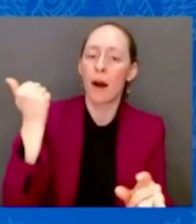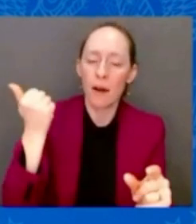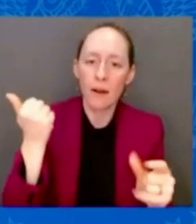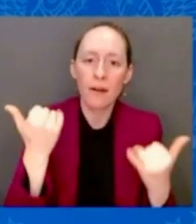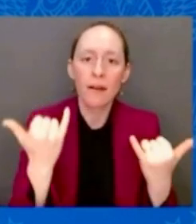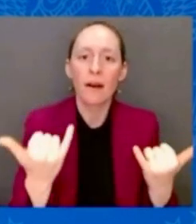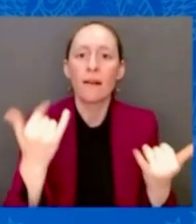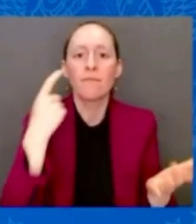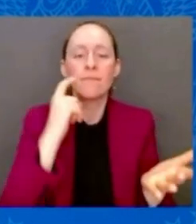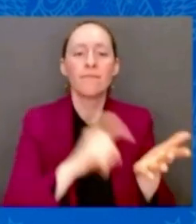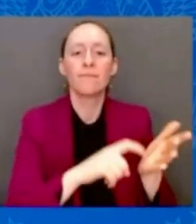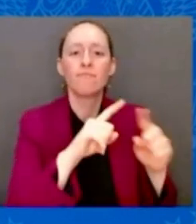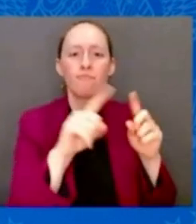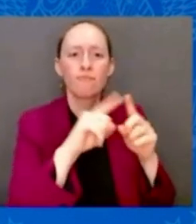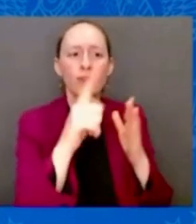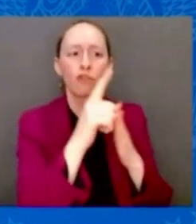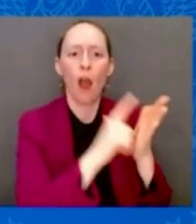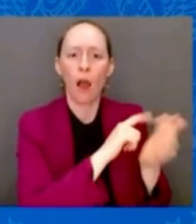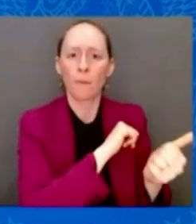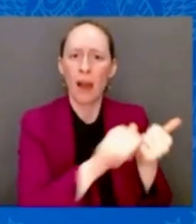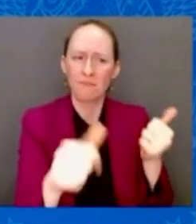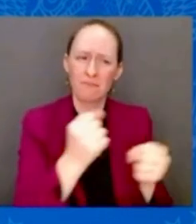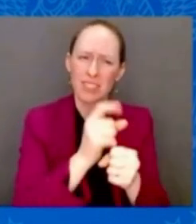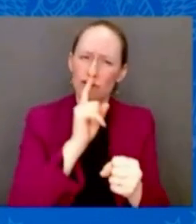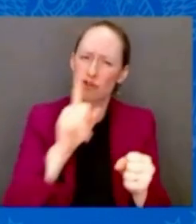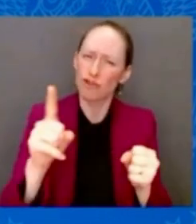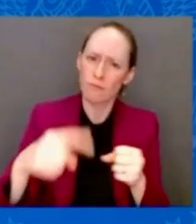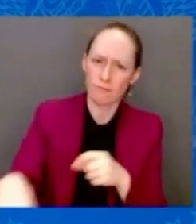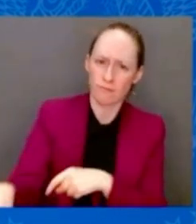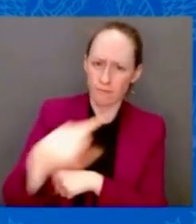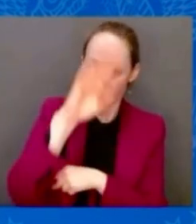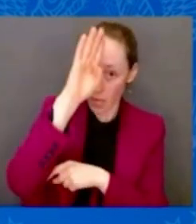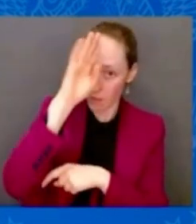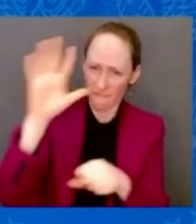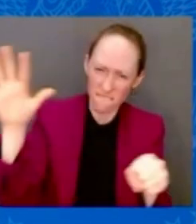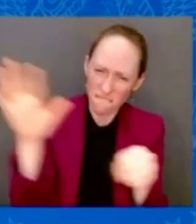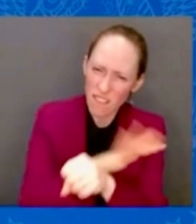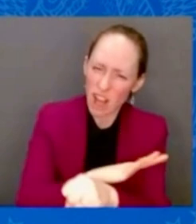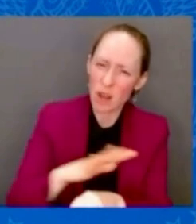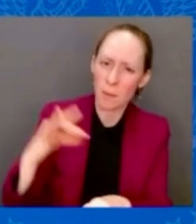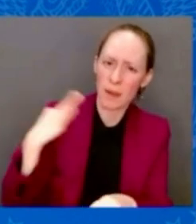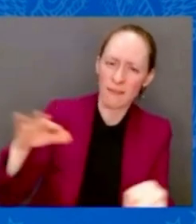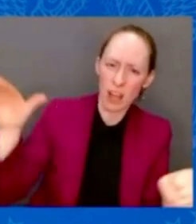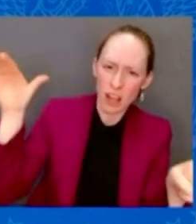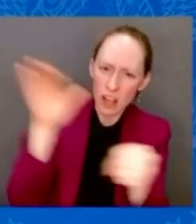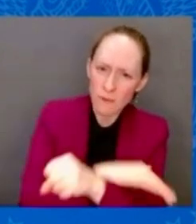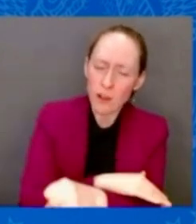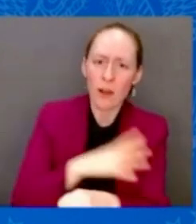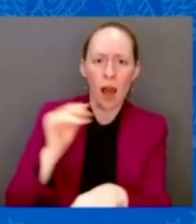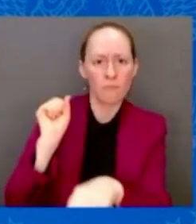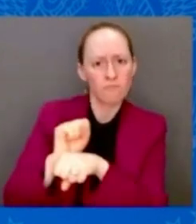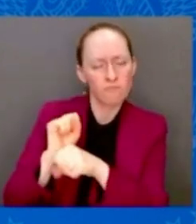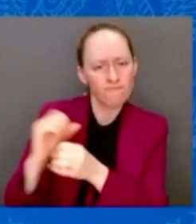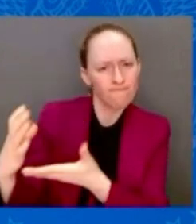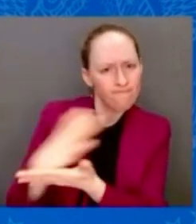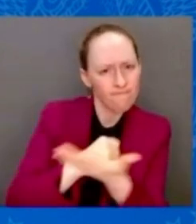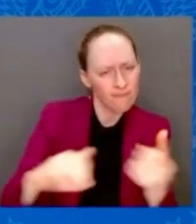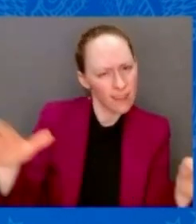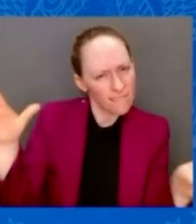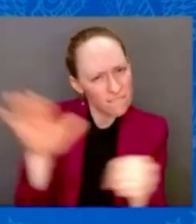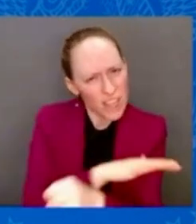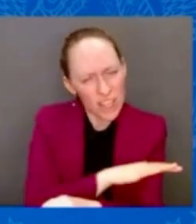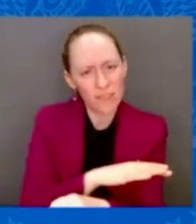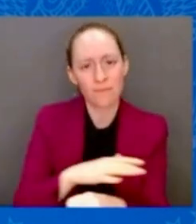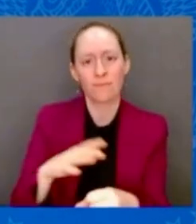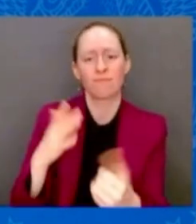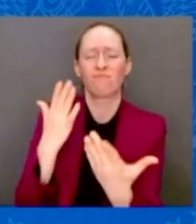deserve. Please welcome the person who has spent his whole career personally advocating for the IFF